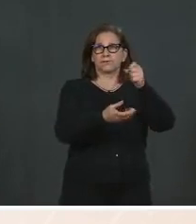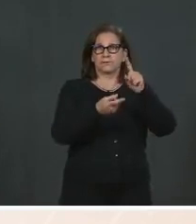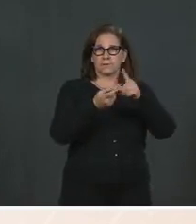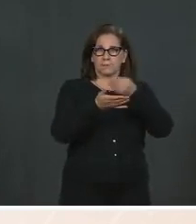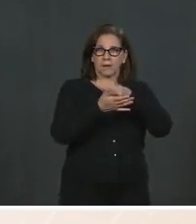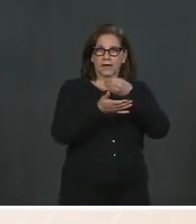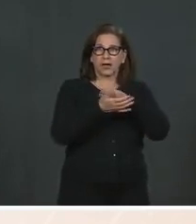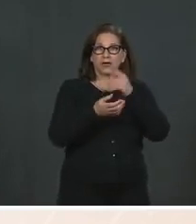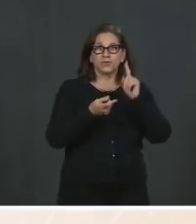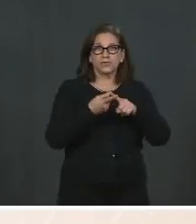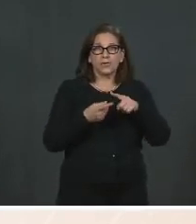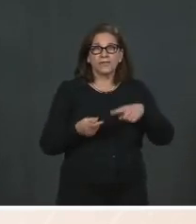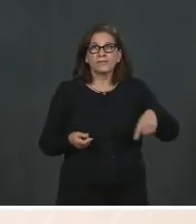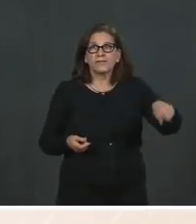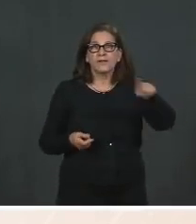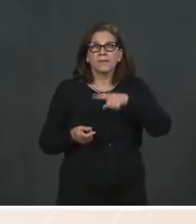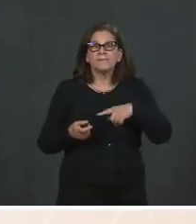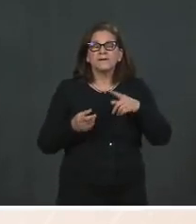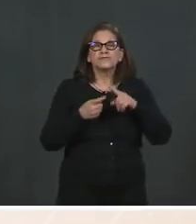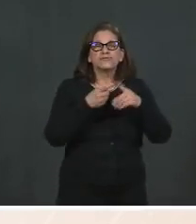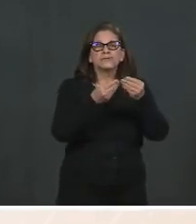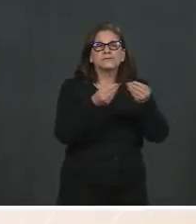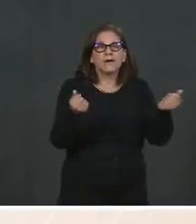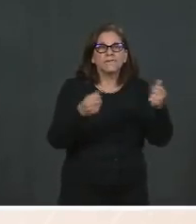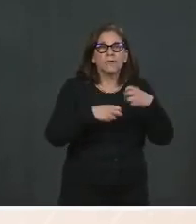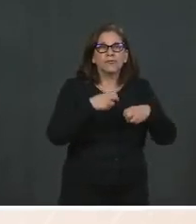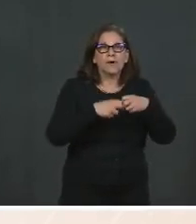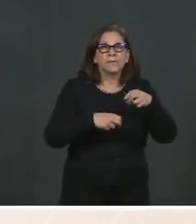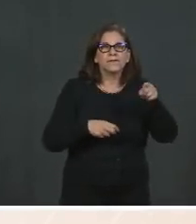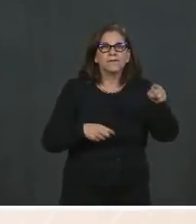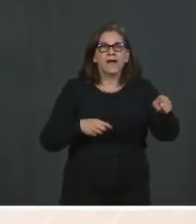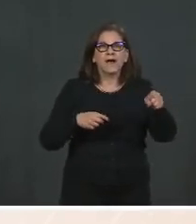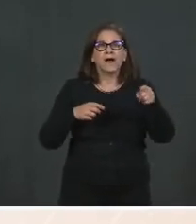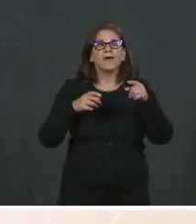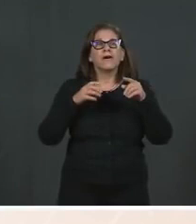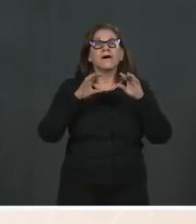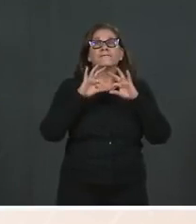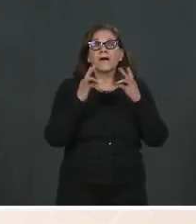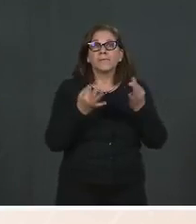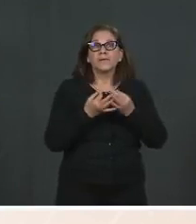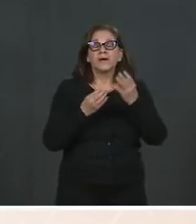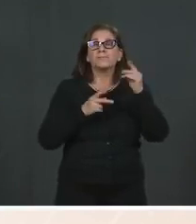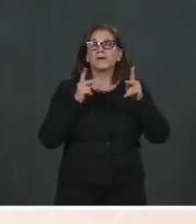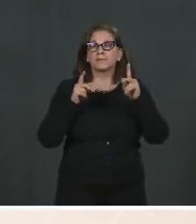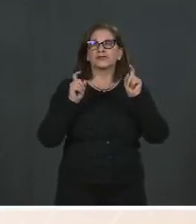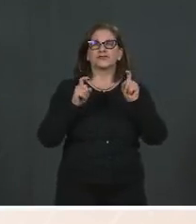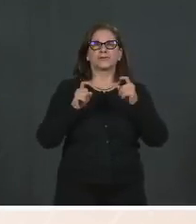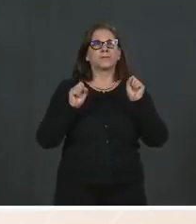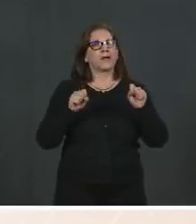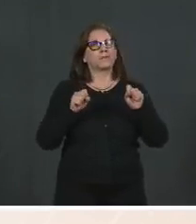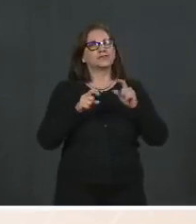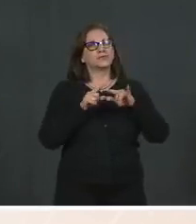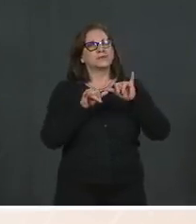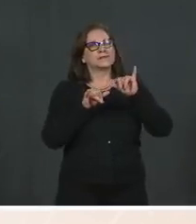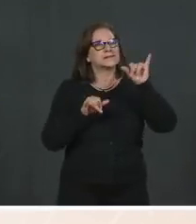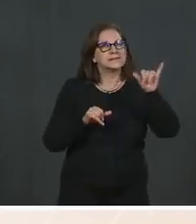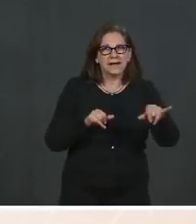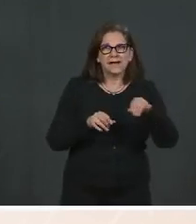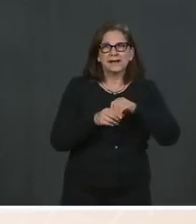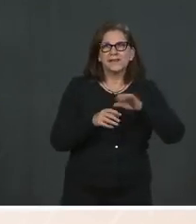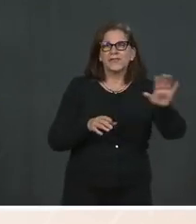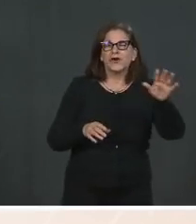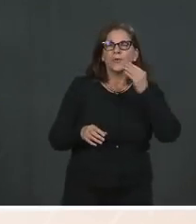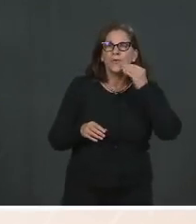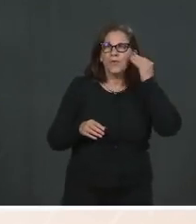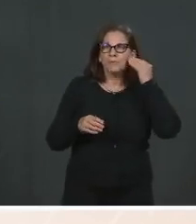and individuals who are making this trip are incentivized to stay in their countries. Just one more here. I've heard some talk about the sponsor families for the